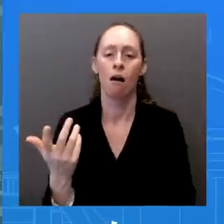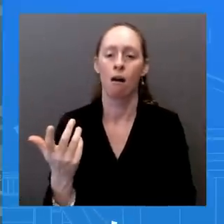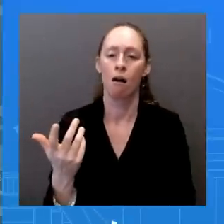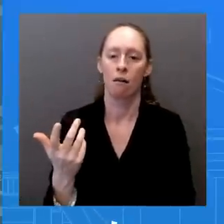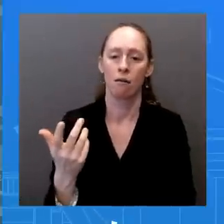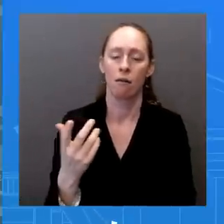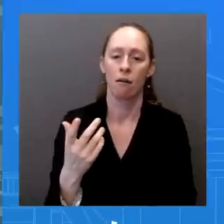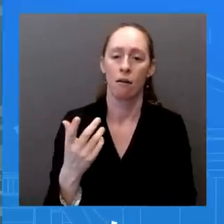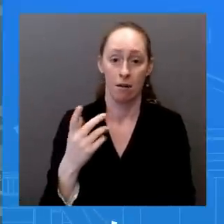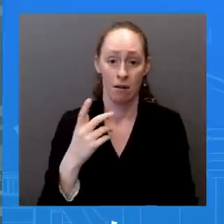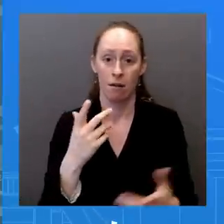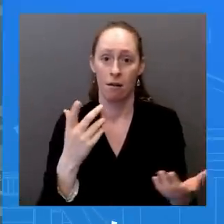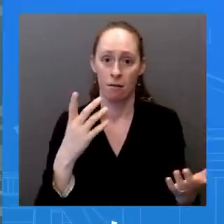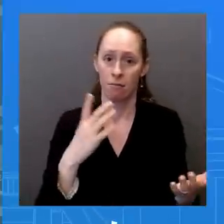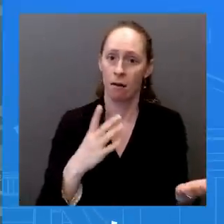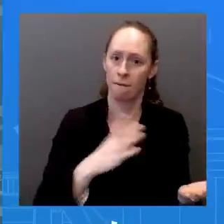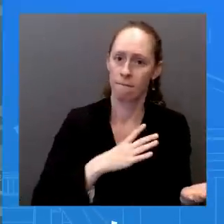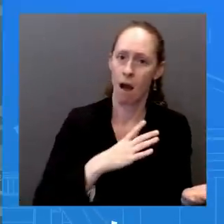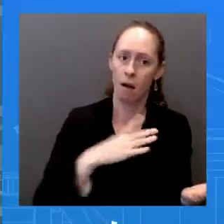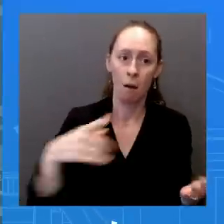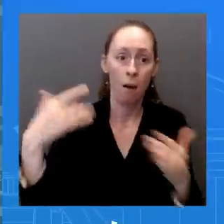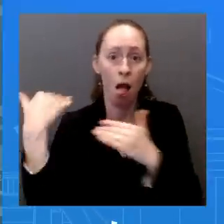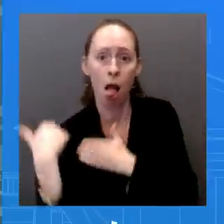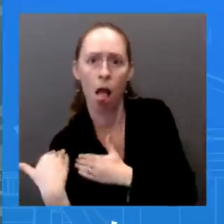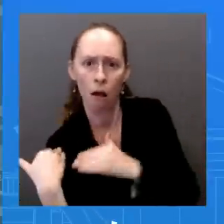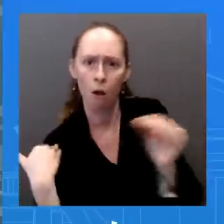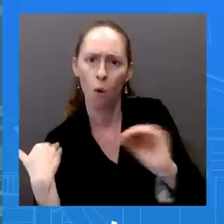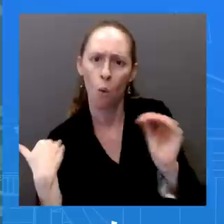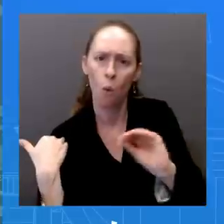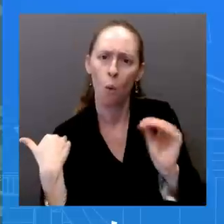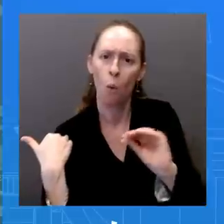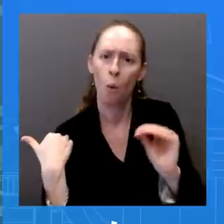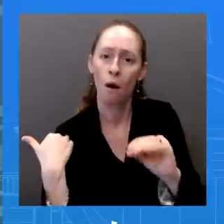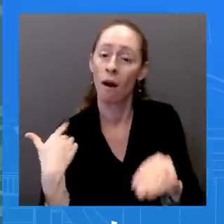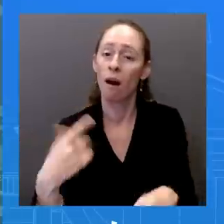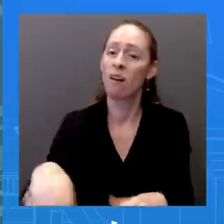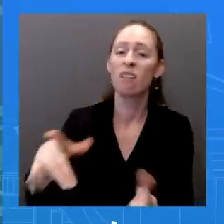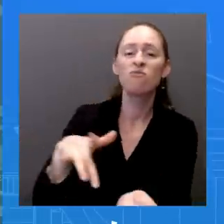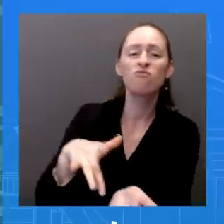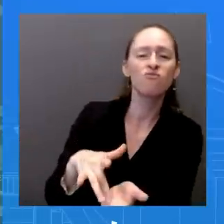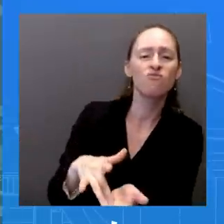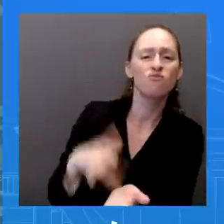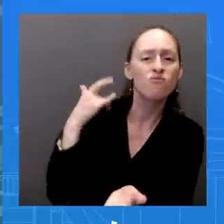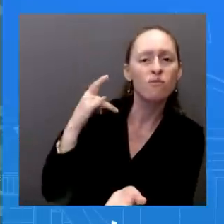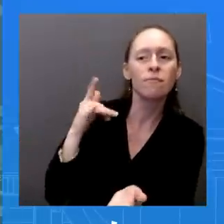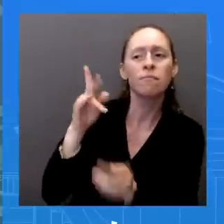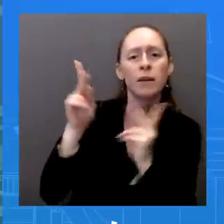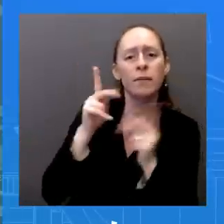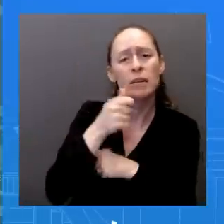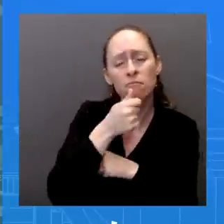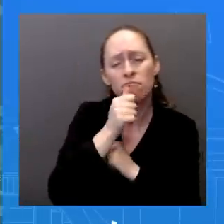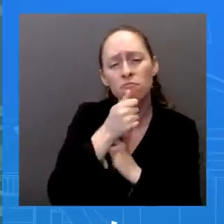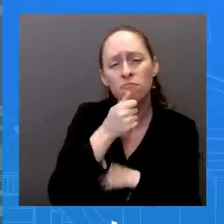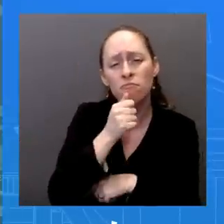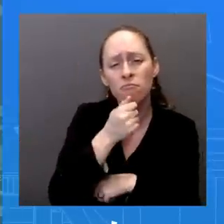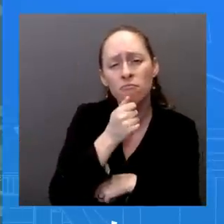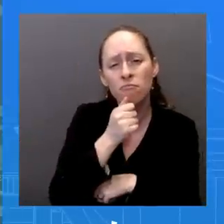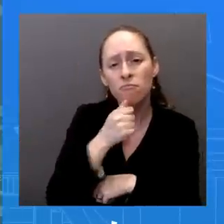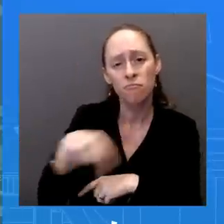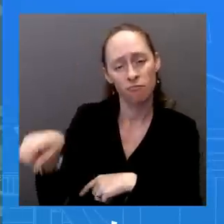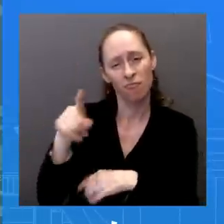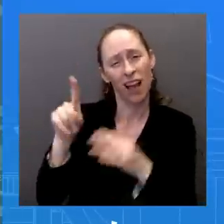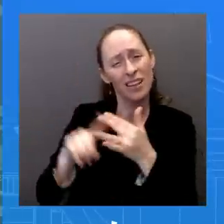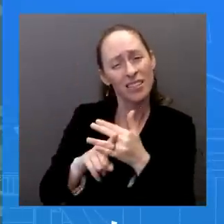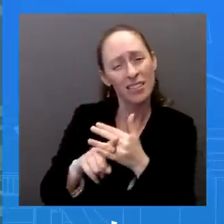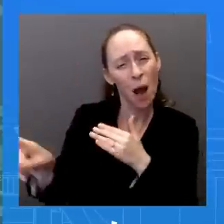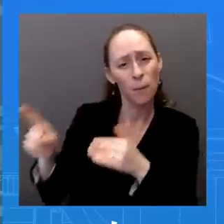They have used the lives of people who are fleeing persecution from communist countries, using them as a political stunt.